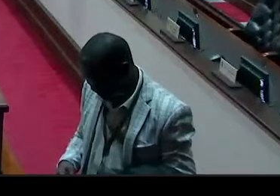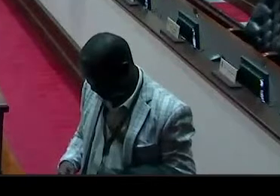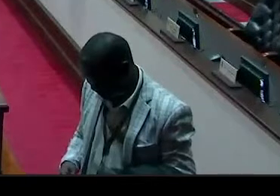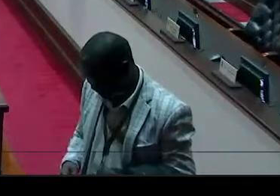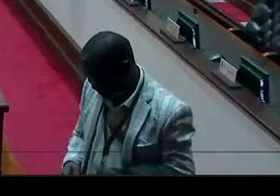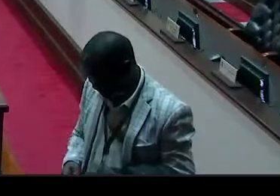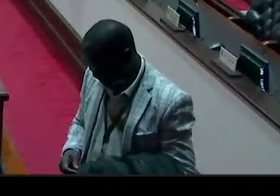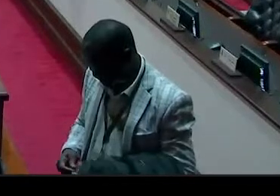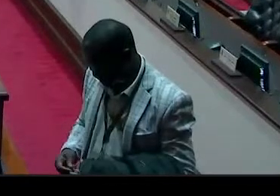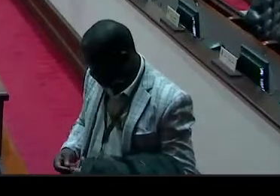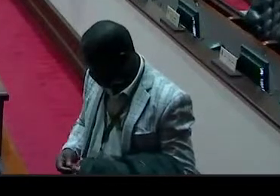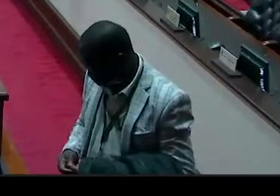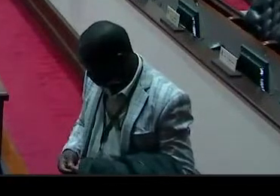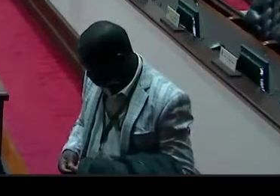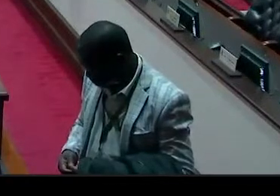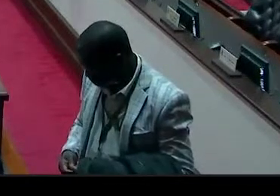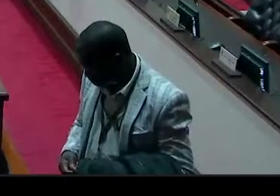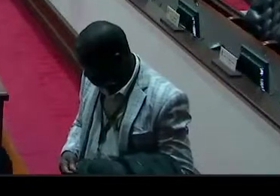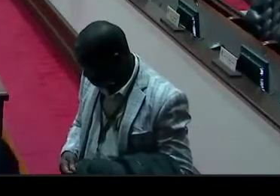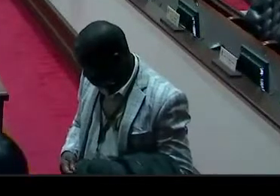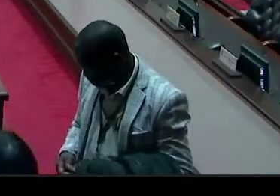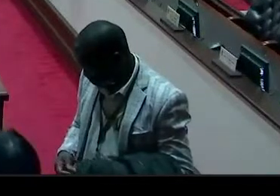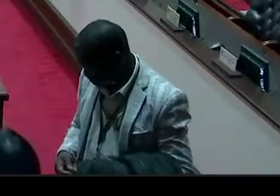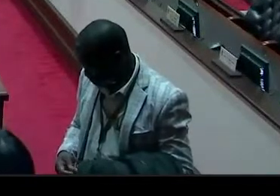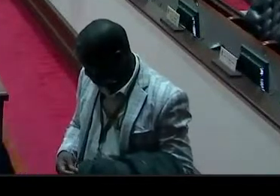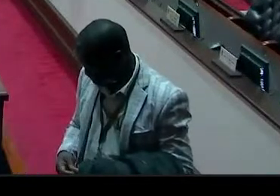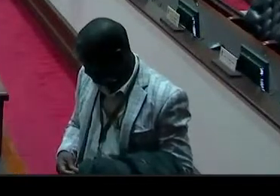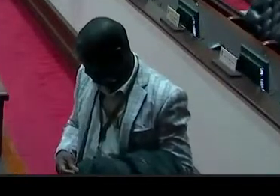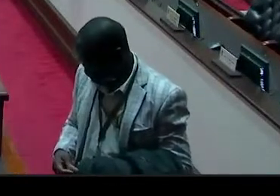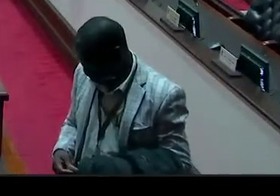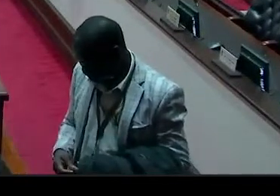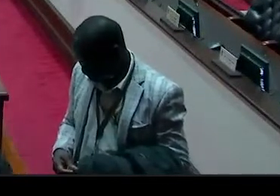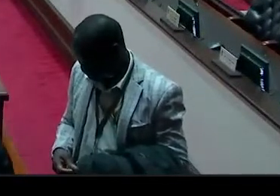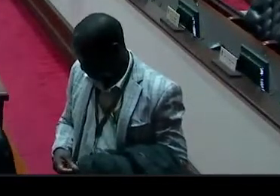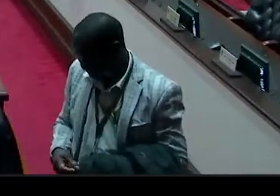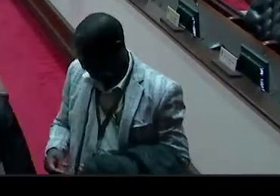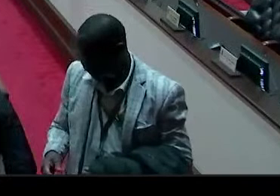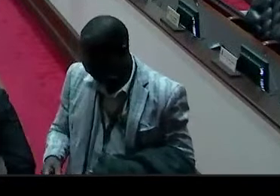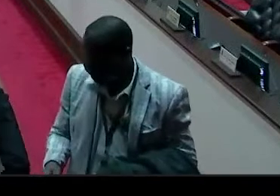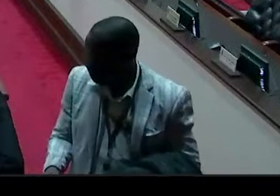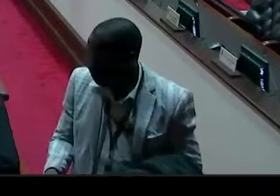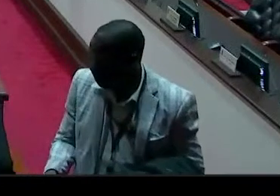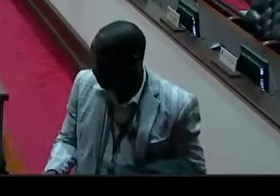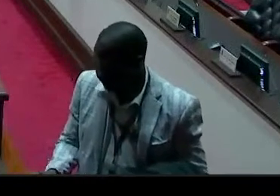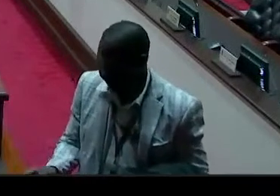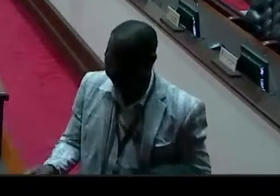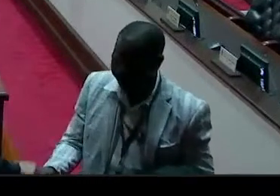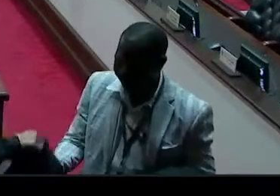Good question, Bab Mazibu. Unjalo. Ngoba mina